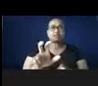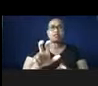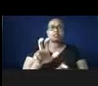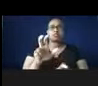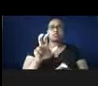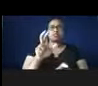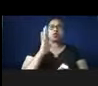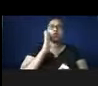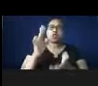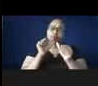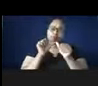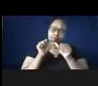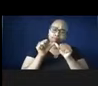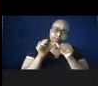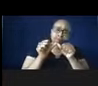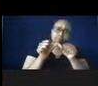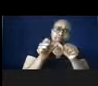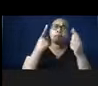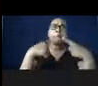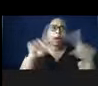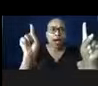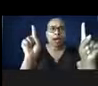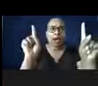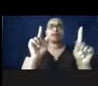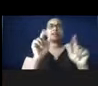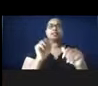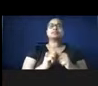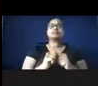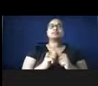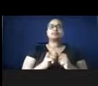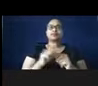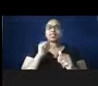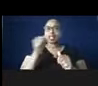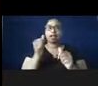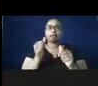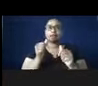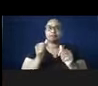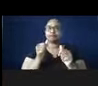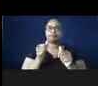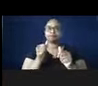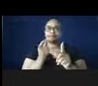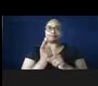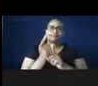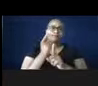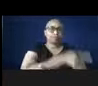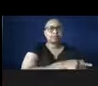would last, right? It's been the history of the Park Service. I know it,